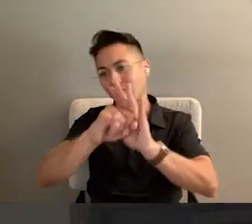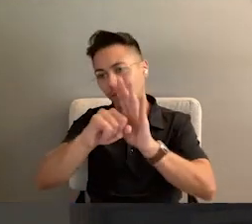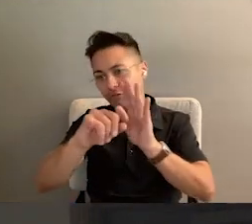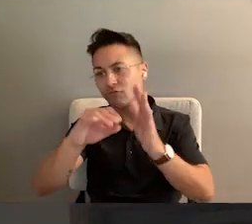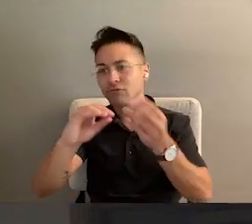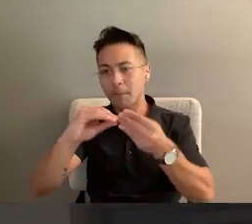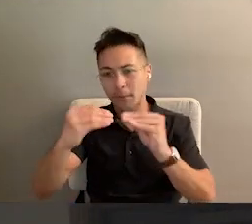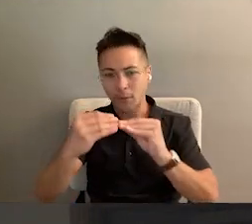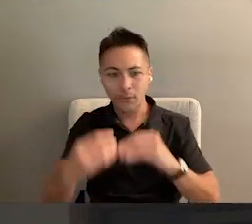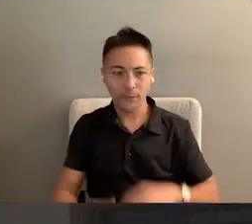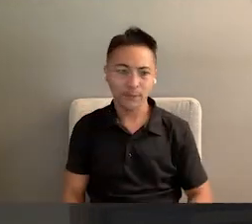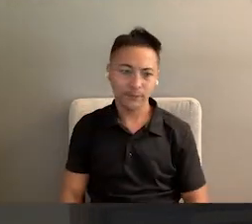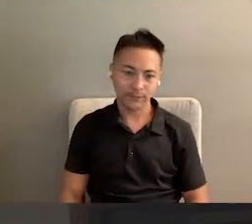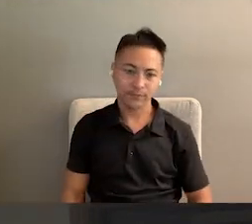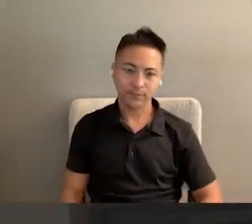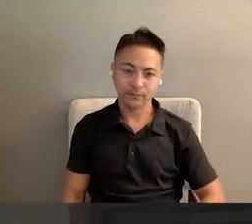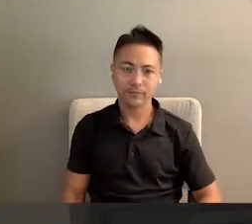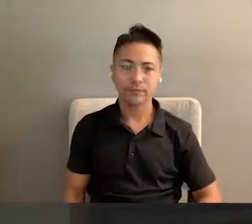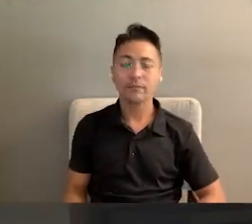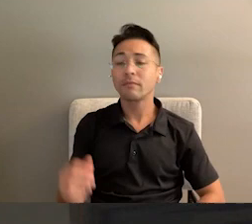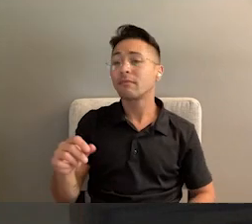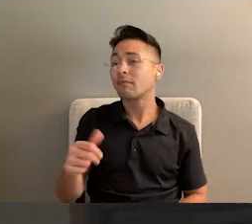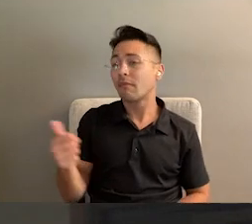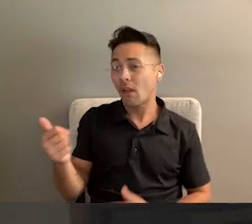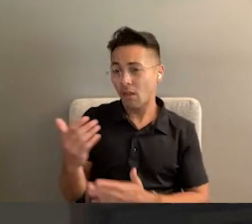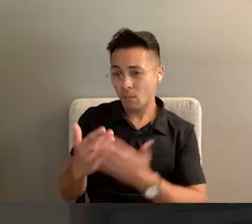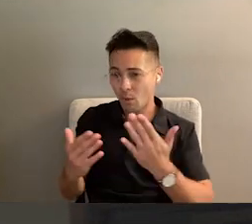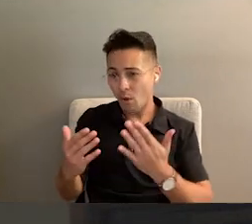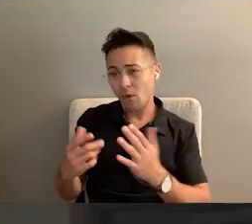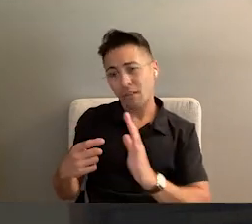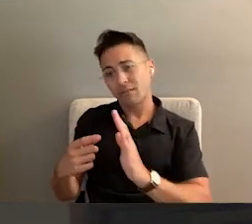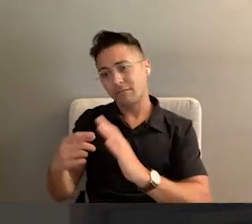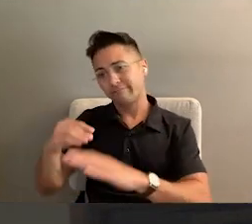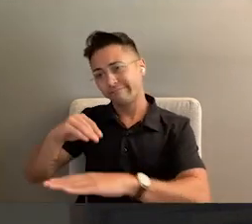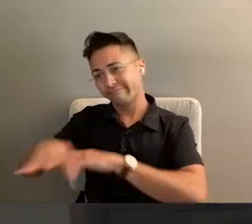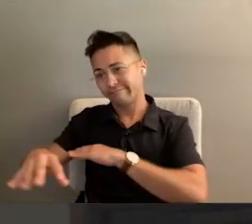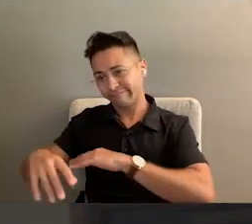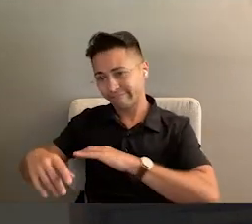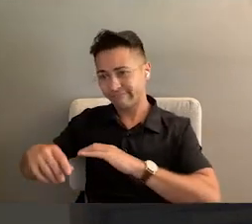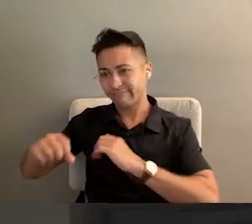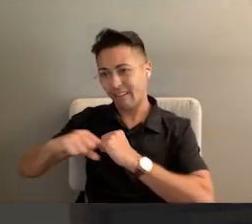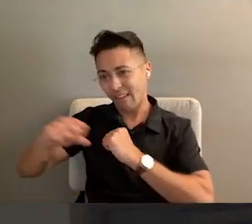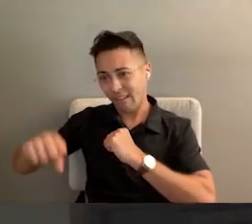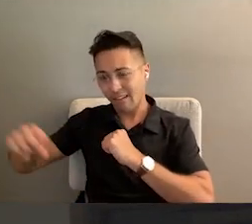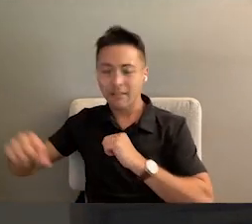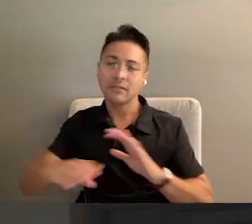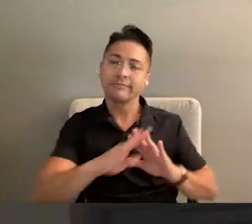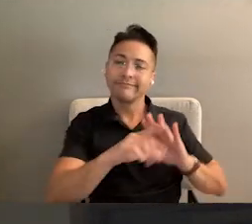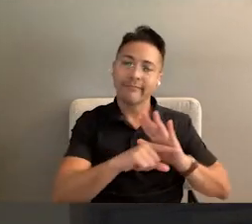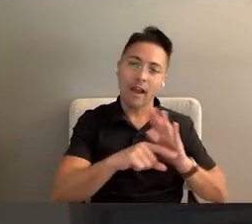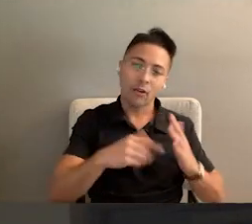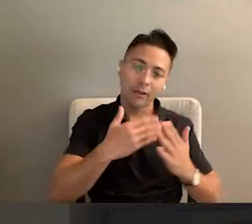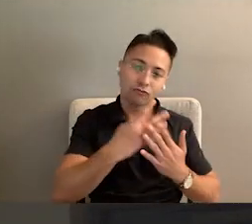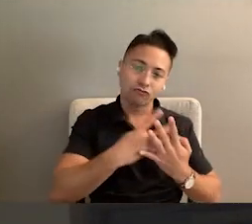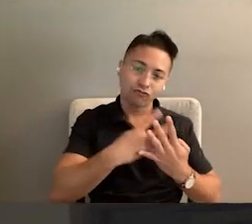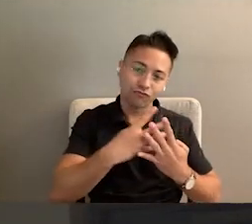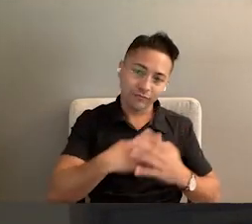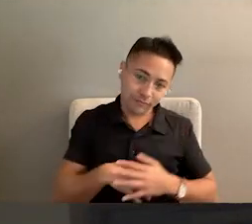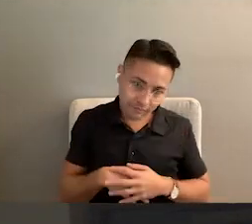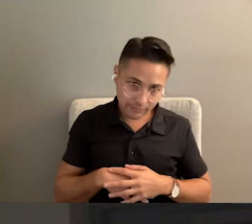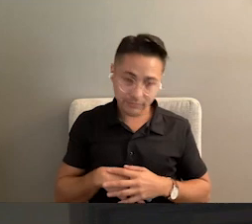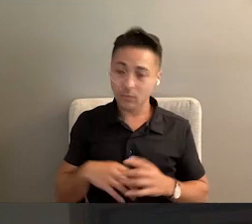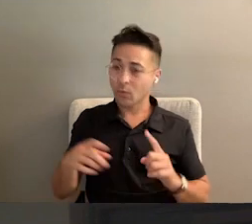EIN, it stands for Employer Identification Number. The other piece that takes a long time for